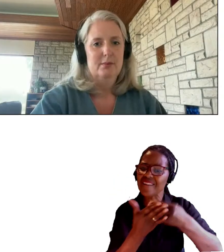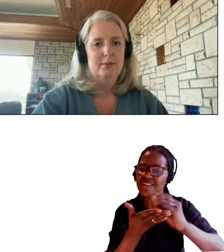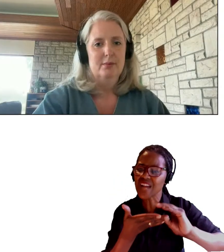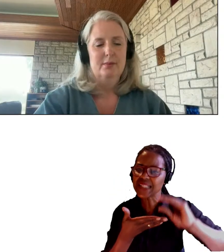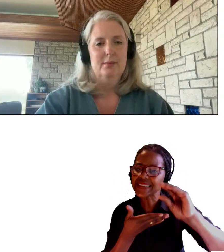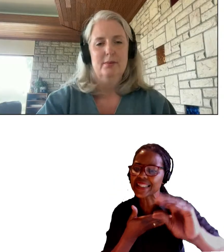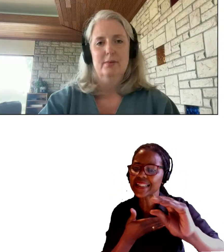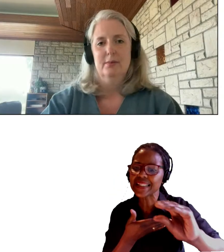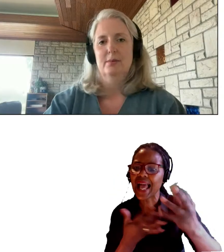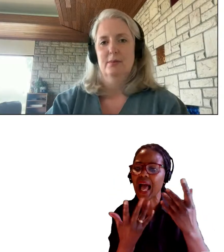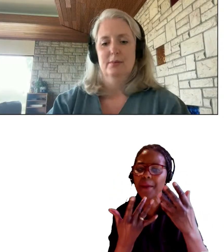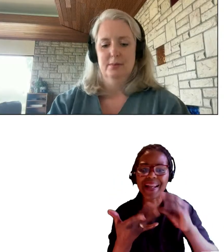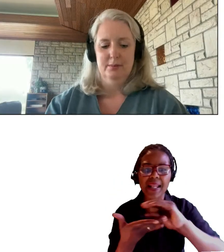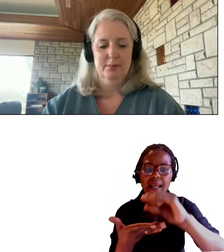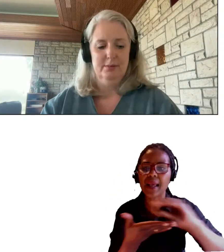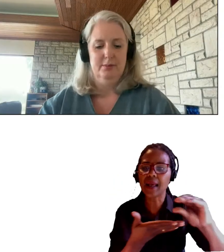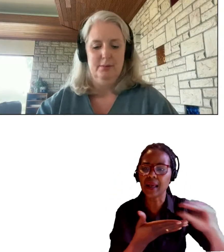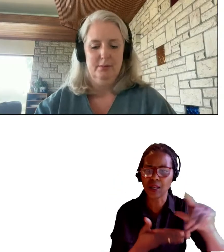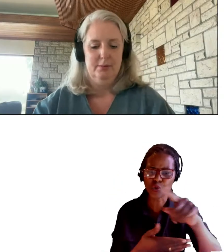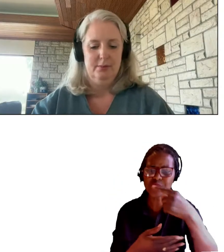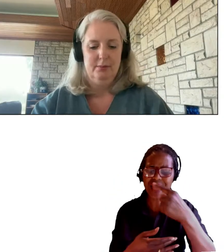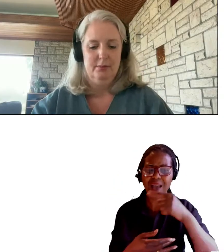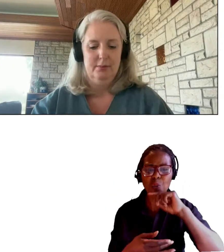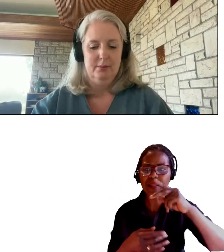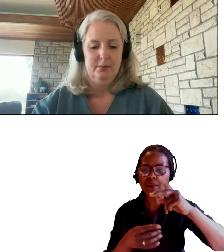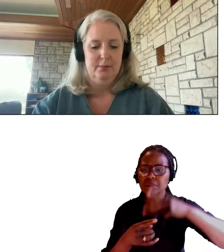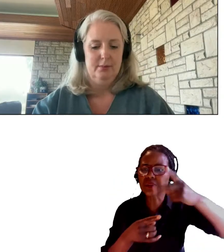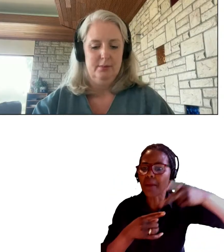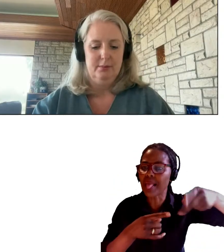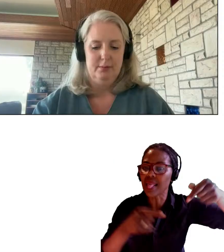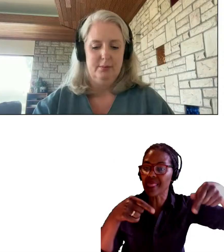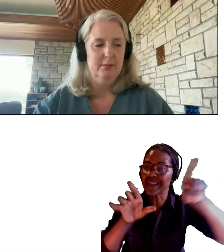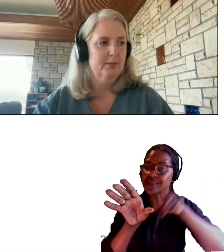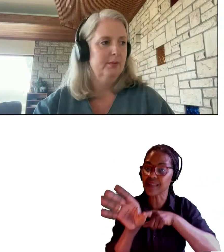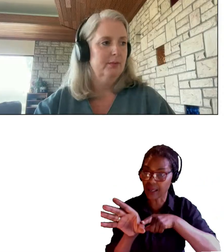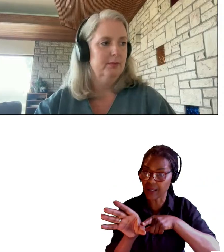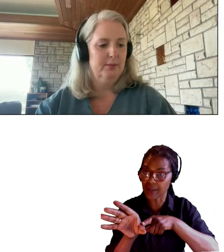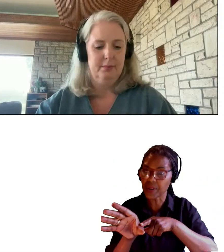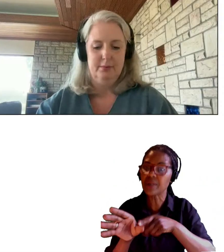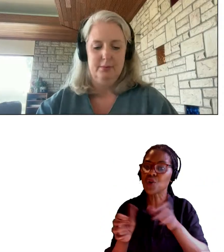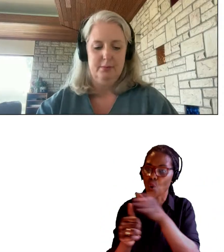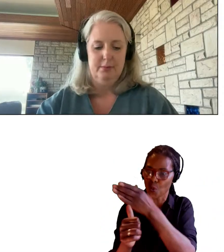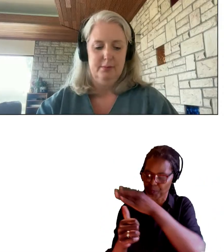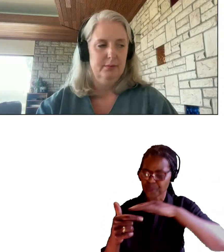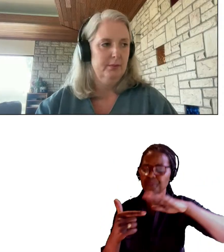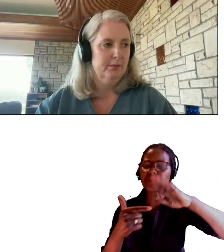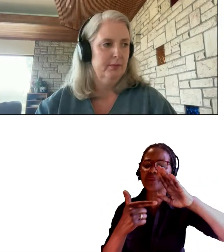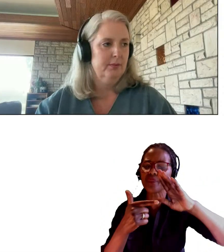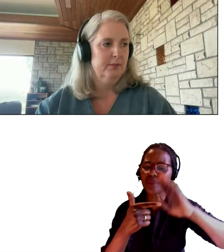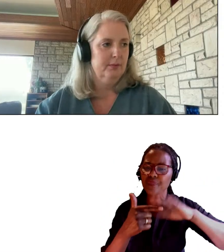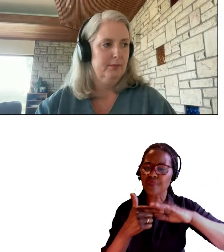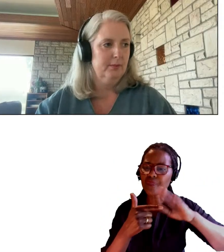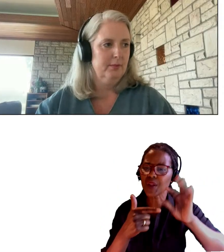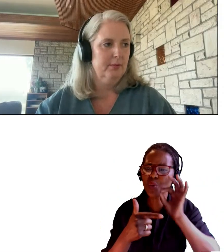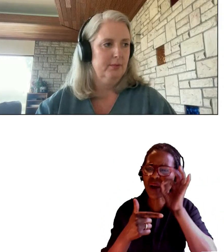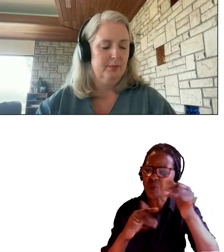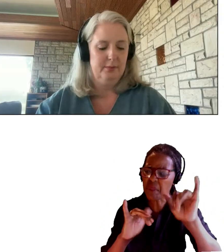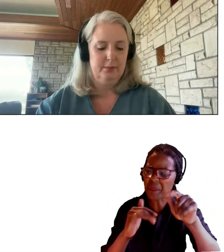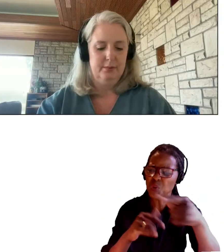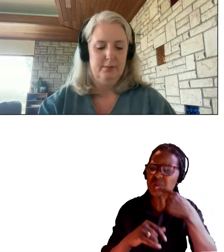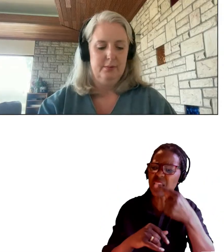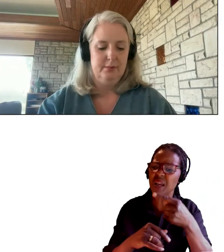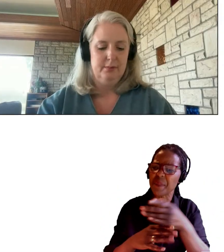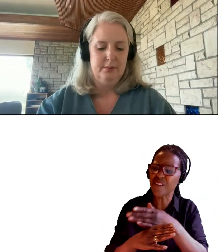I know you said you're going to double it this... Well, the aim was to double it this year. But and then second kind of part two to that question, and you might have mentioned this in a bit that I missed,